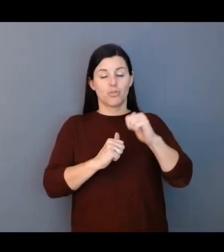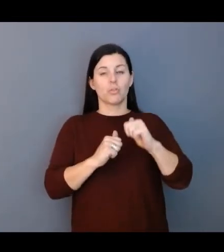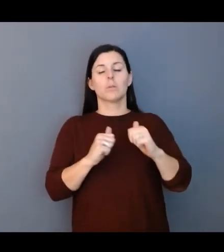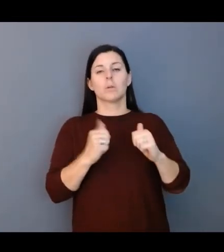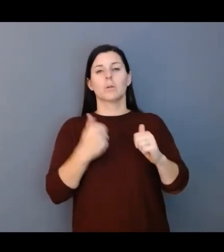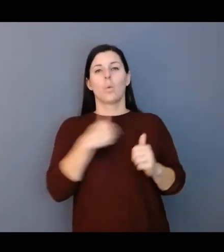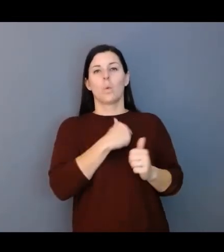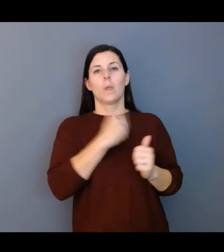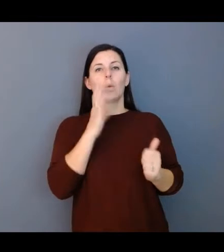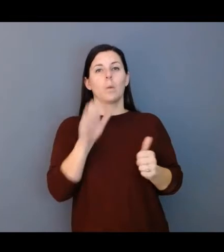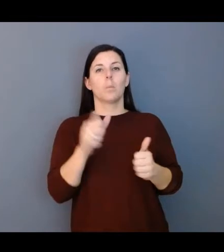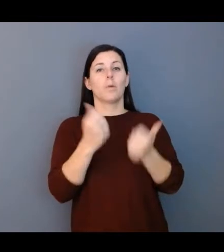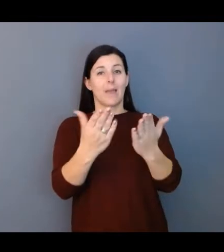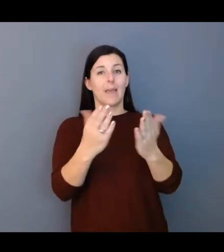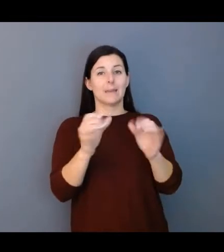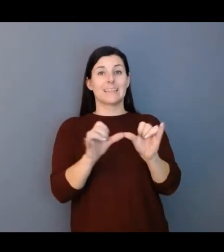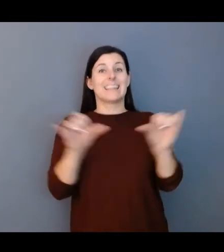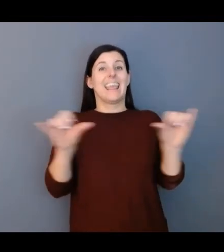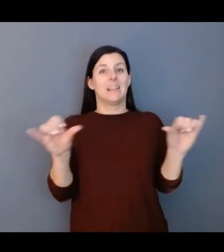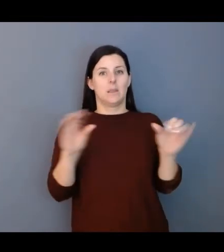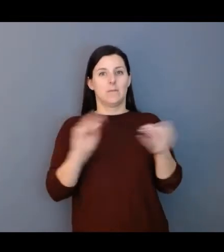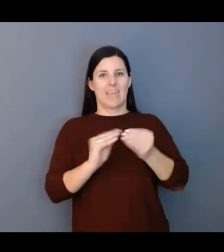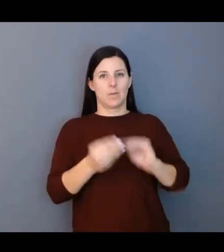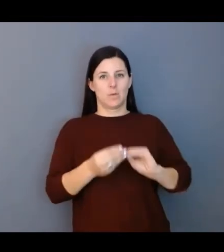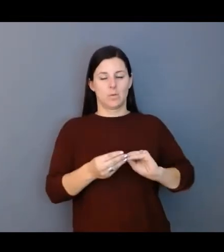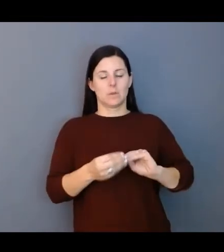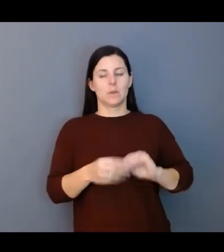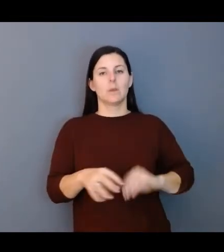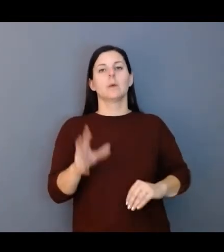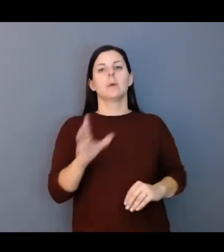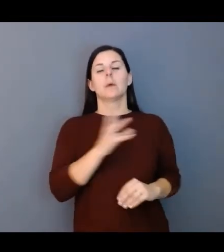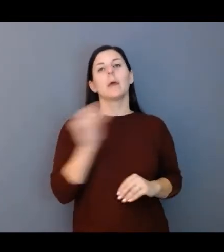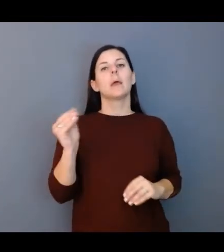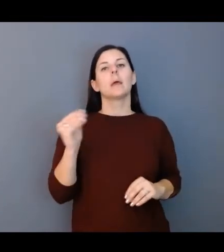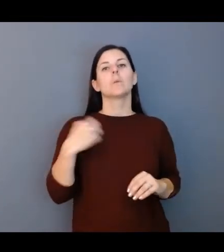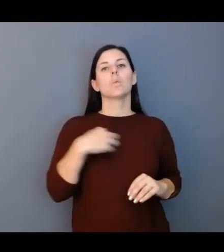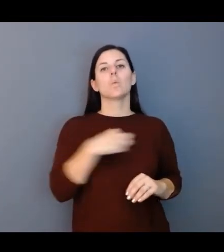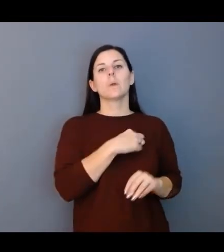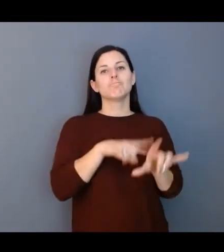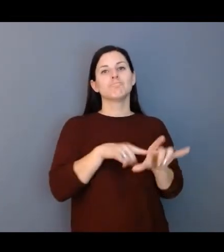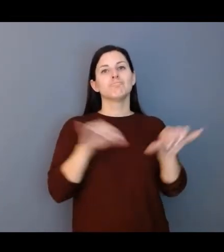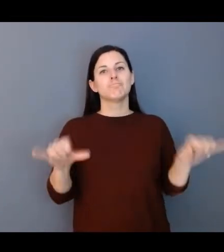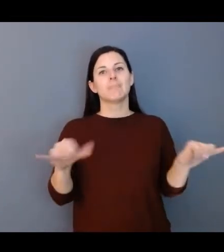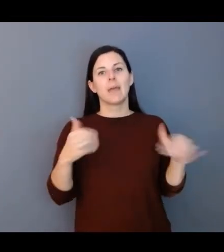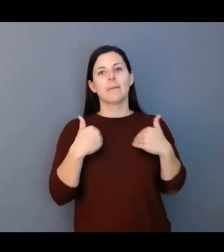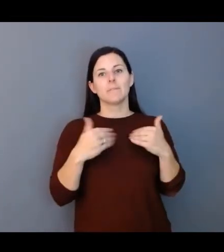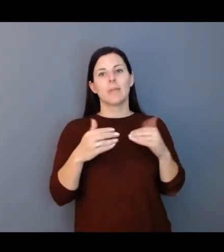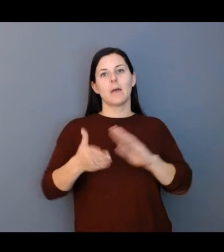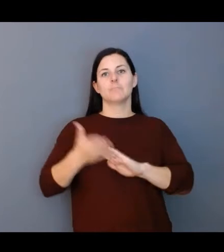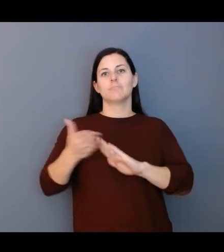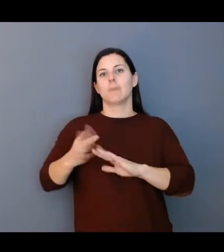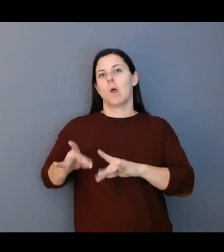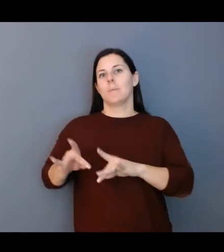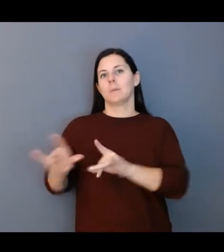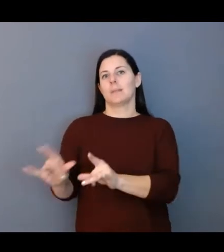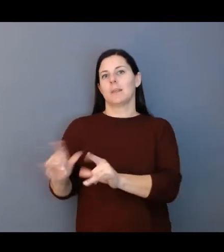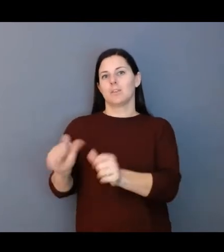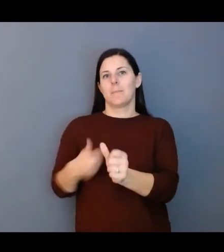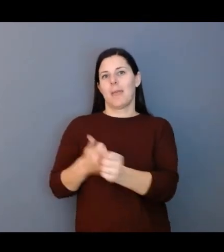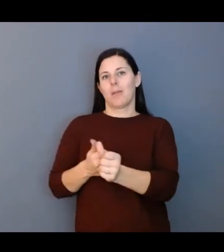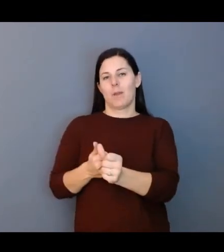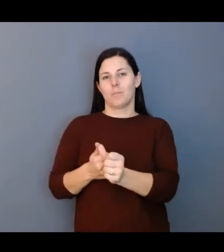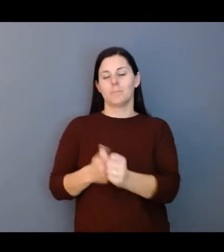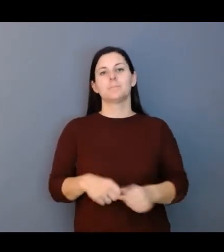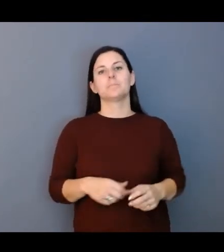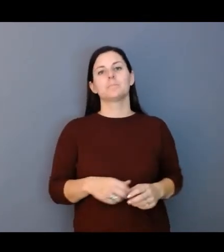loaded. So we are also providing the scaling values. At the same time, we also trying few optimization in the backend,